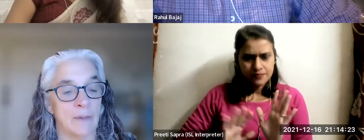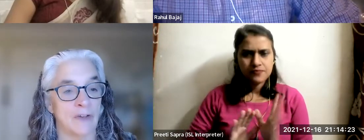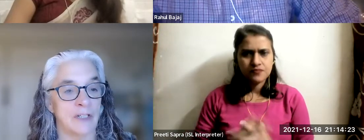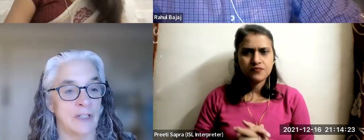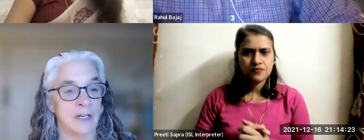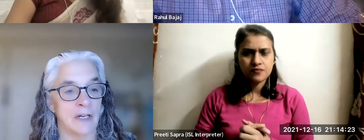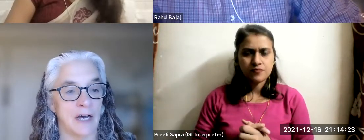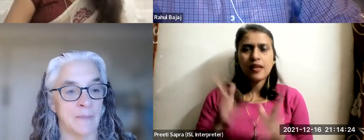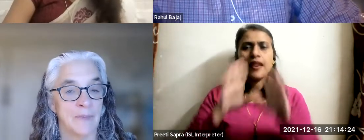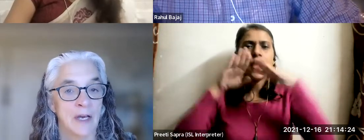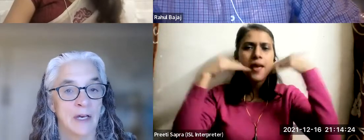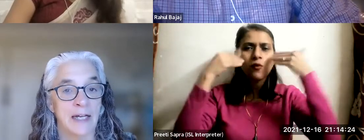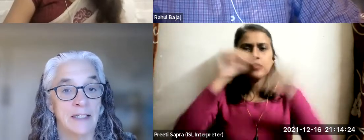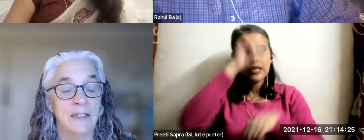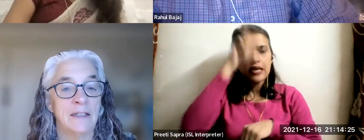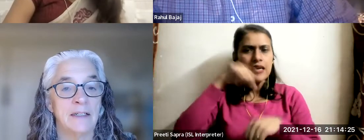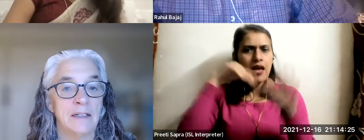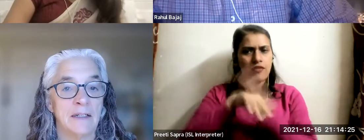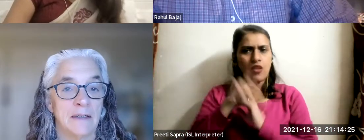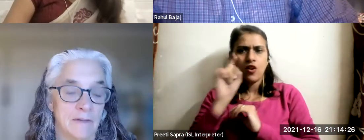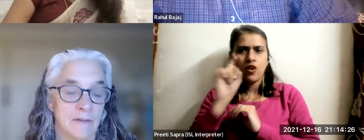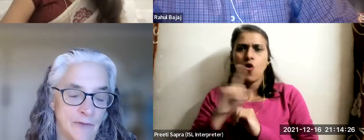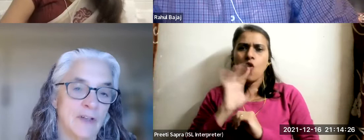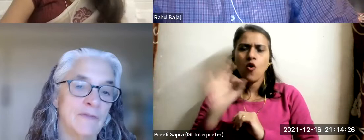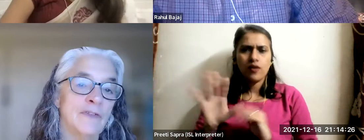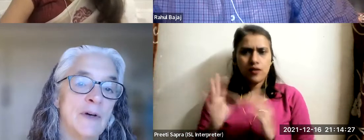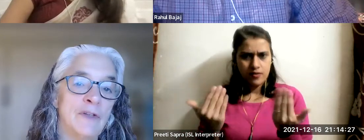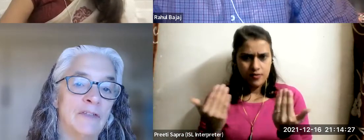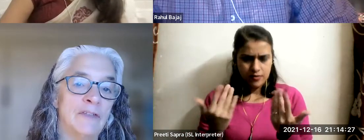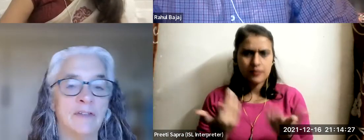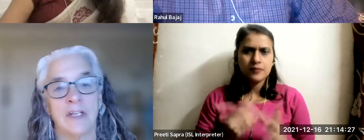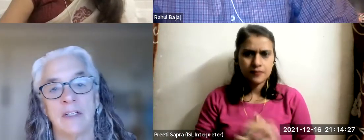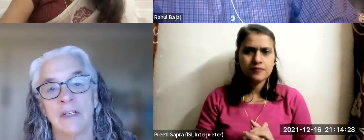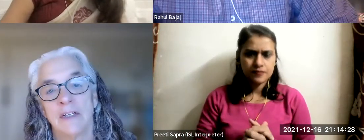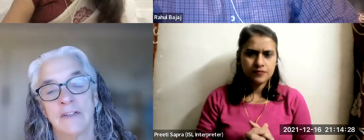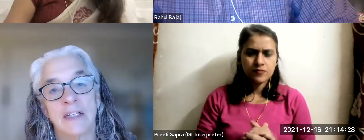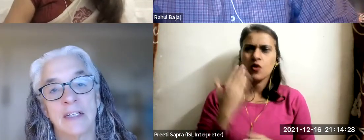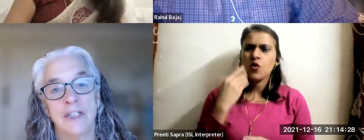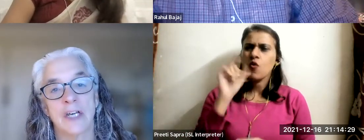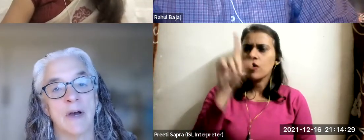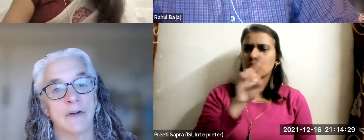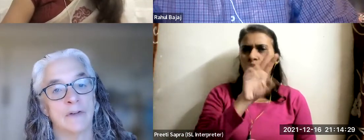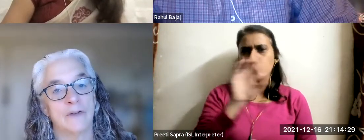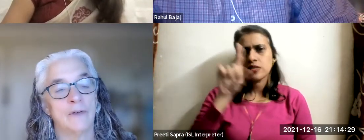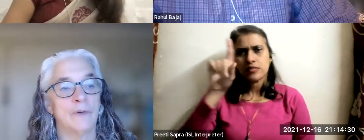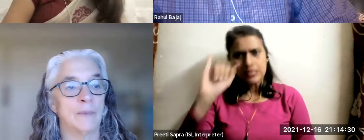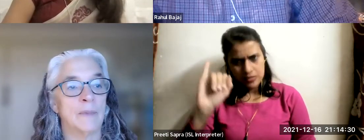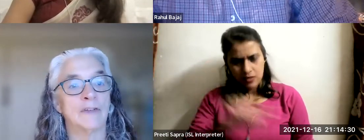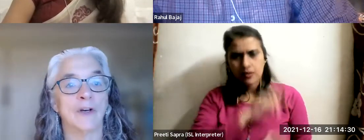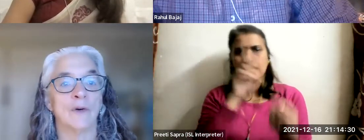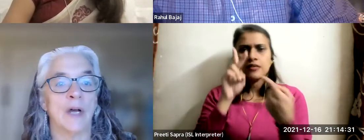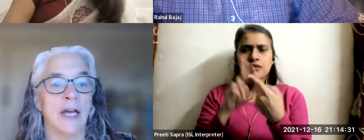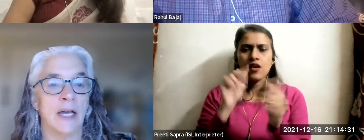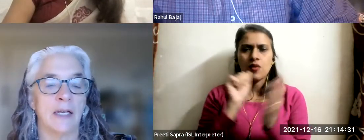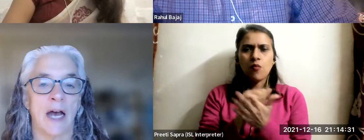in Amazon India. It first came out in 2016. Second edition came out 2